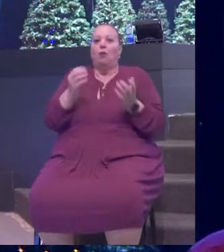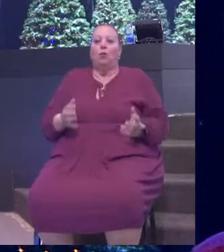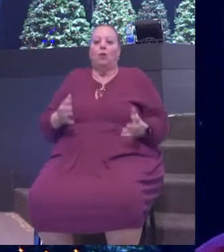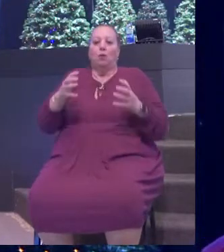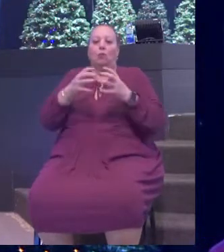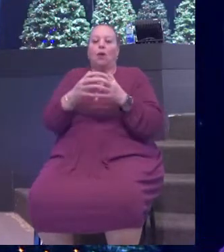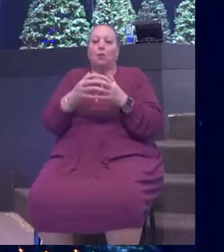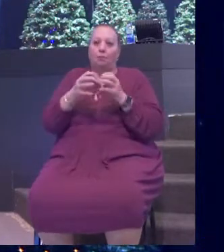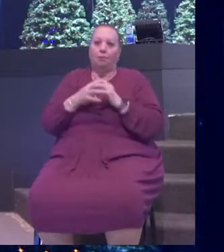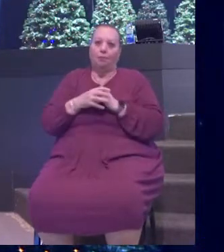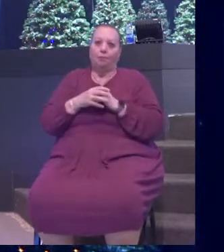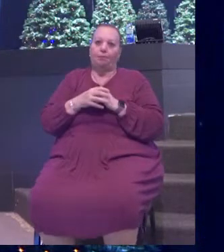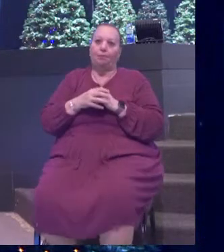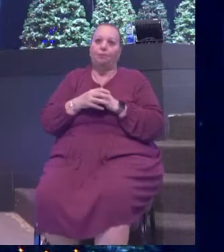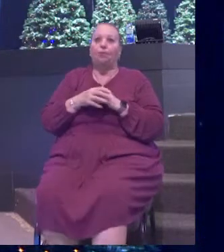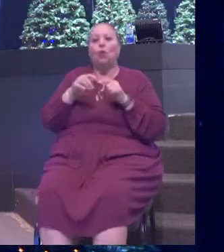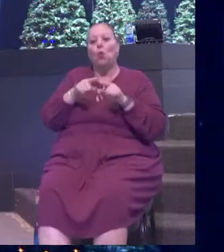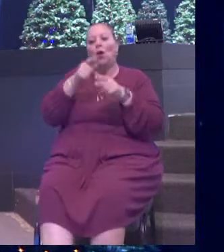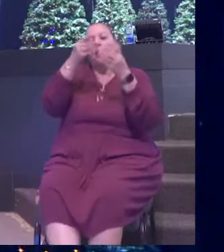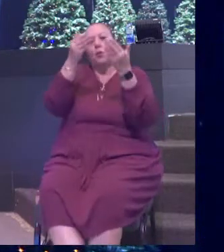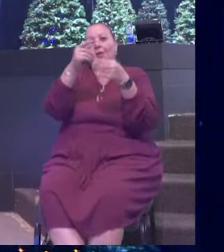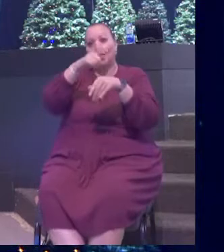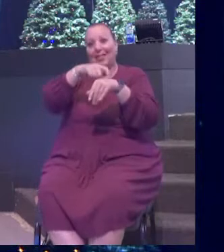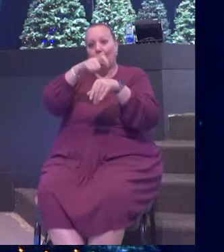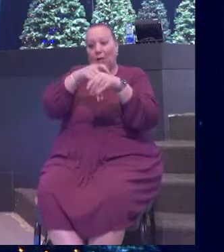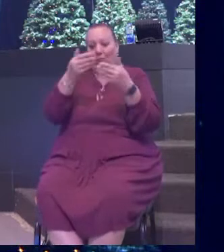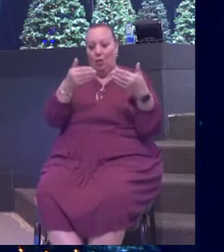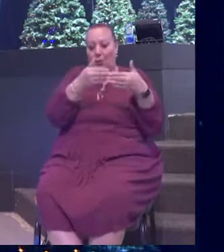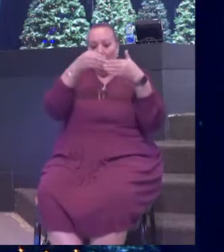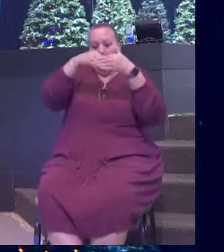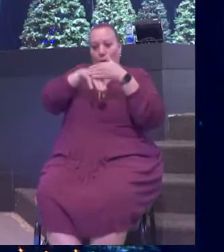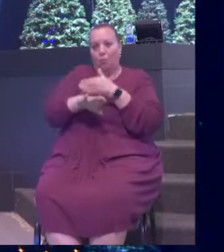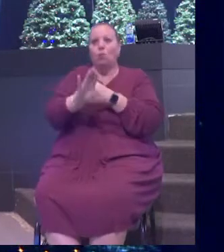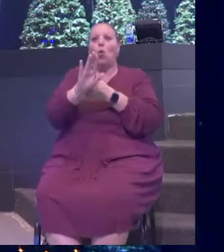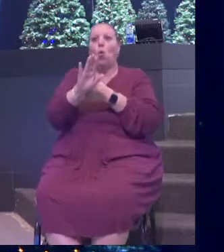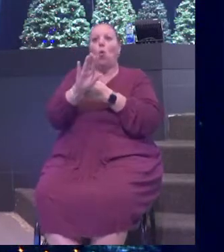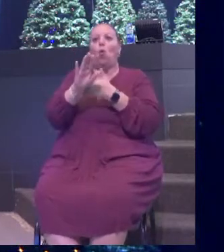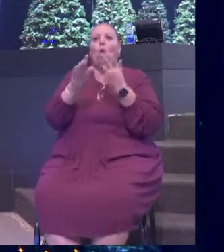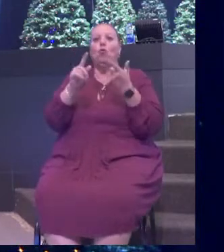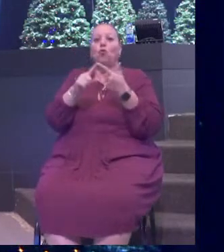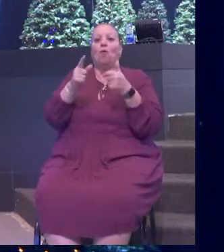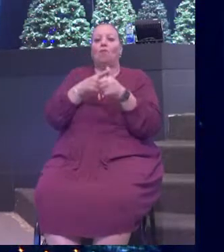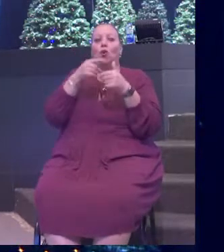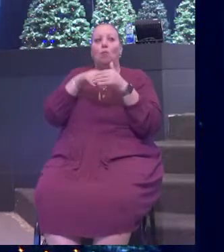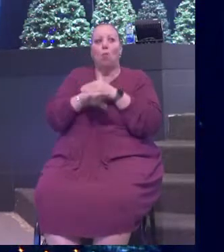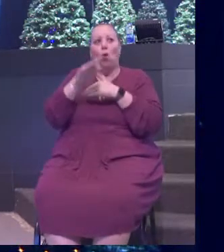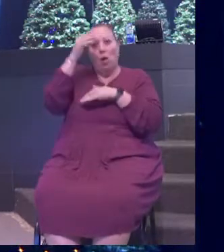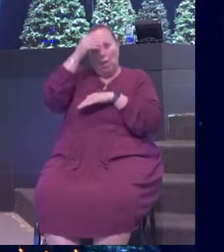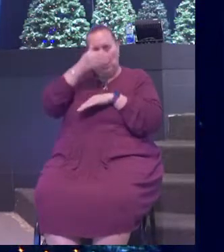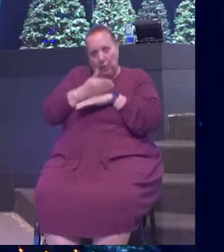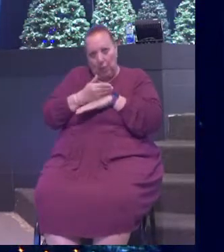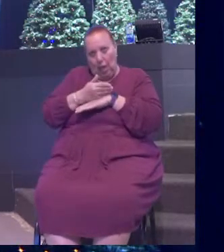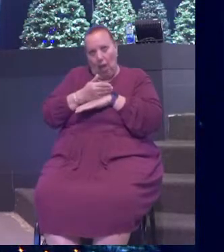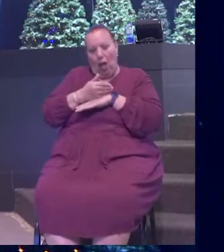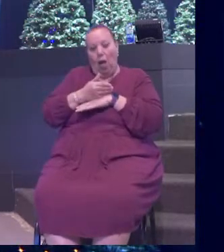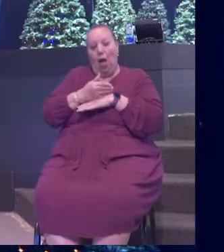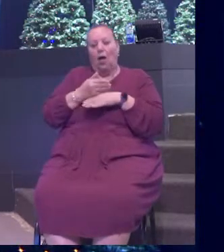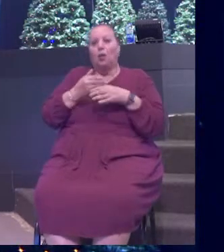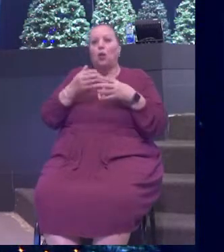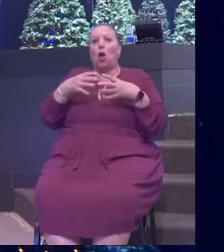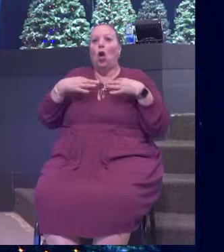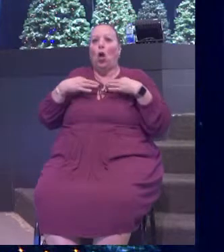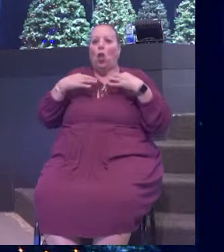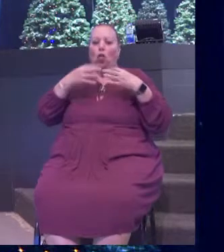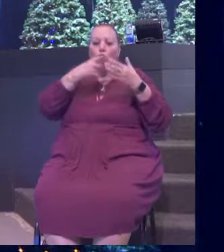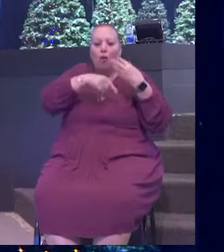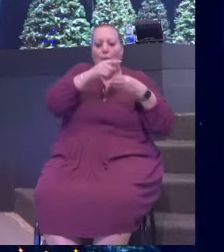expecting a child. While they were there, the time came for the baby to be born, and she gave birth to her firstborn, a son. She wrapped him in cloths